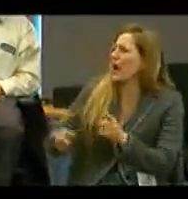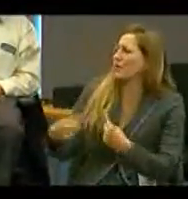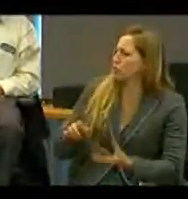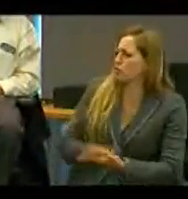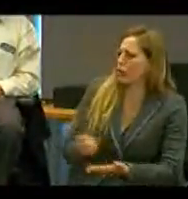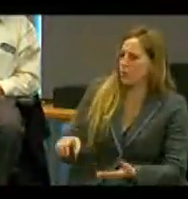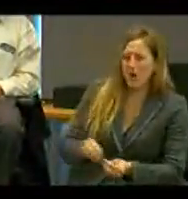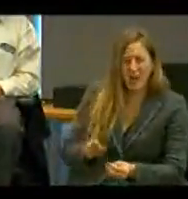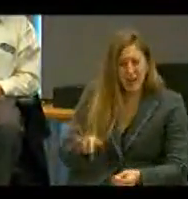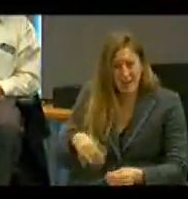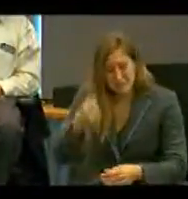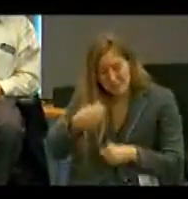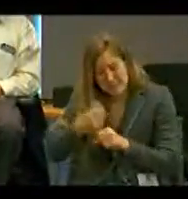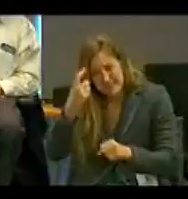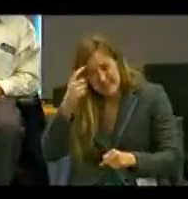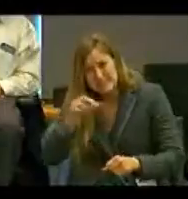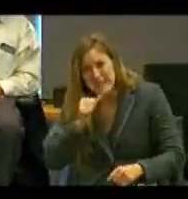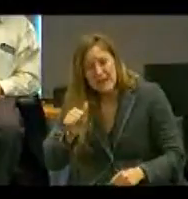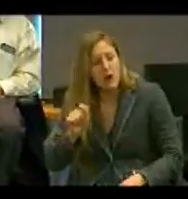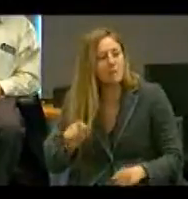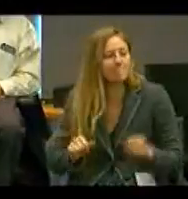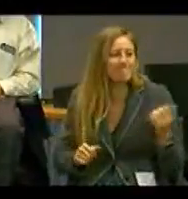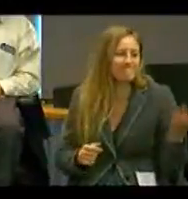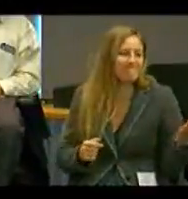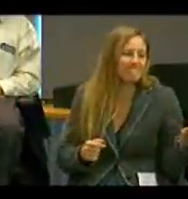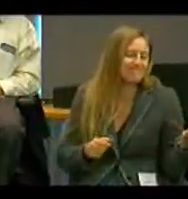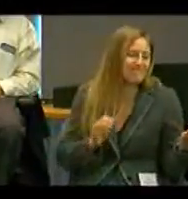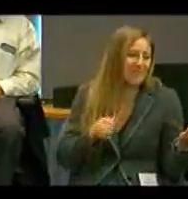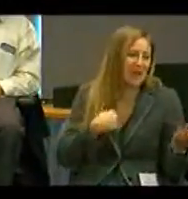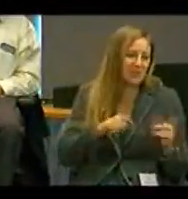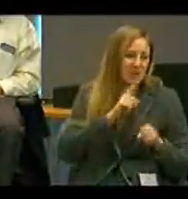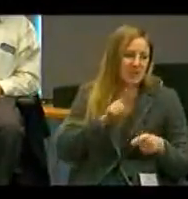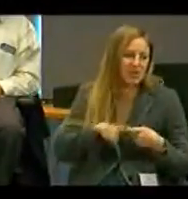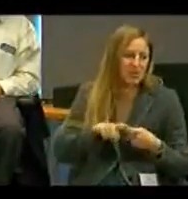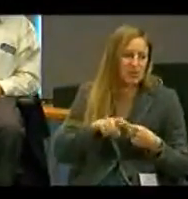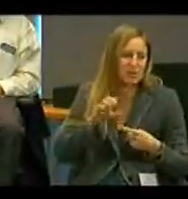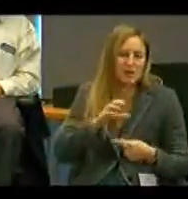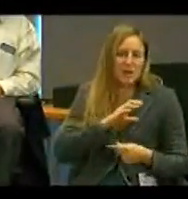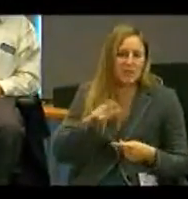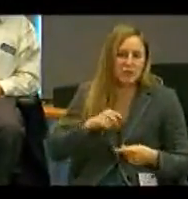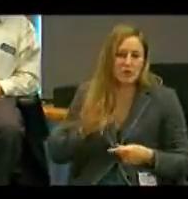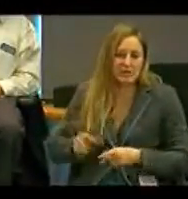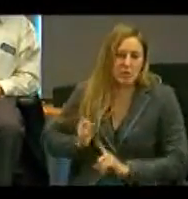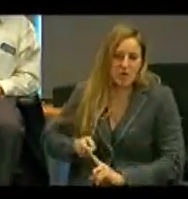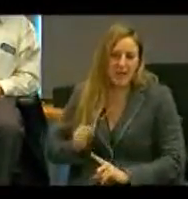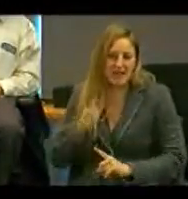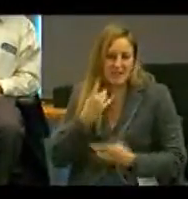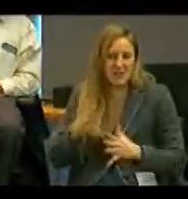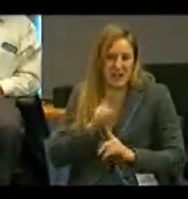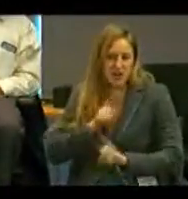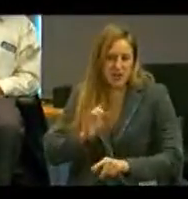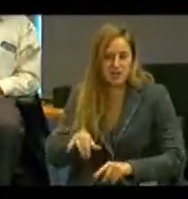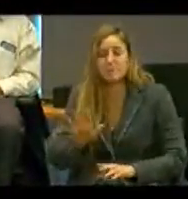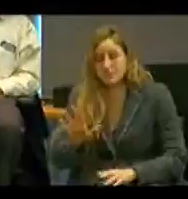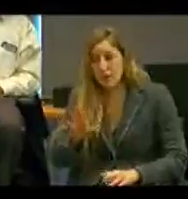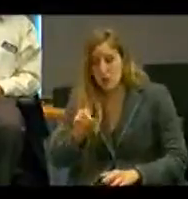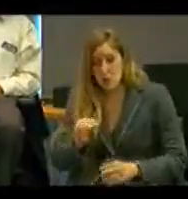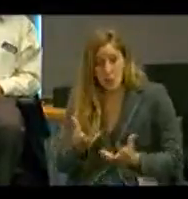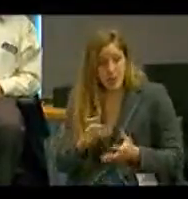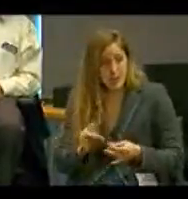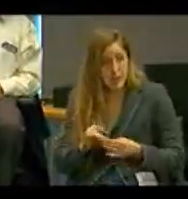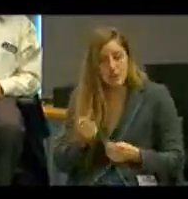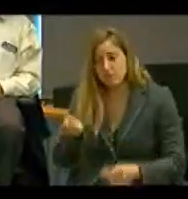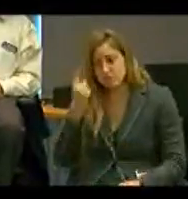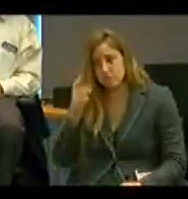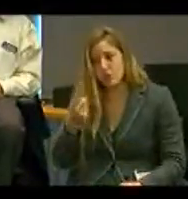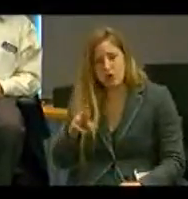sense. A dress code violation. Stay on point with responding to Commissioner Kirsten's question, Yes. which is empirical data. And I think you've answered Yes, that. okay. I do want to say, I understand, Dr. Morgan,